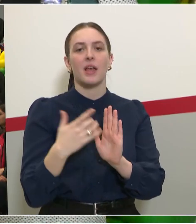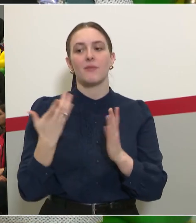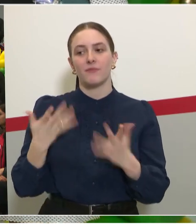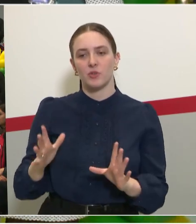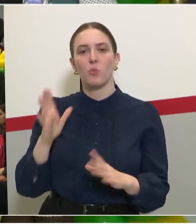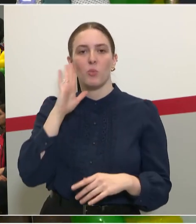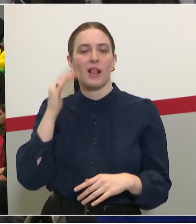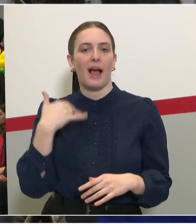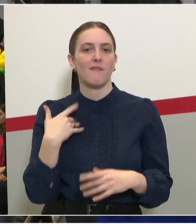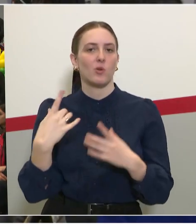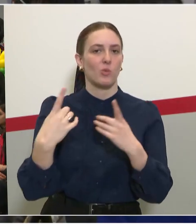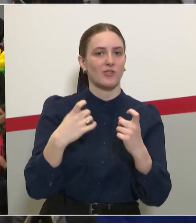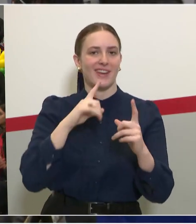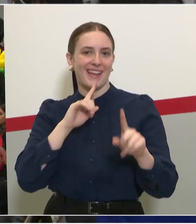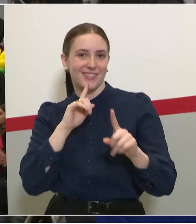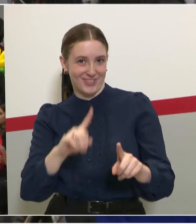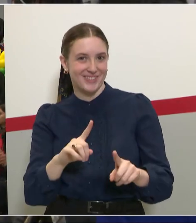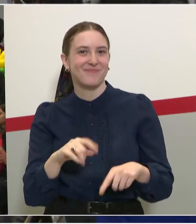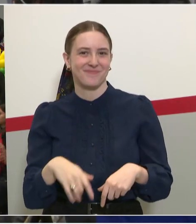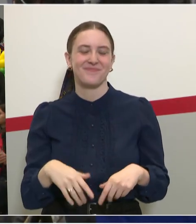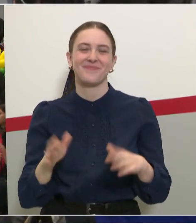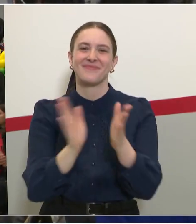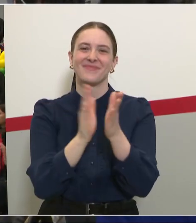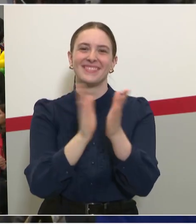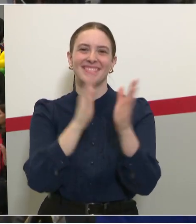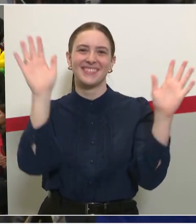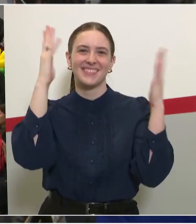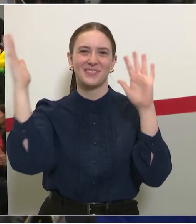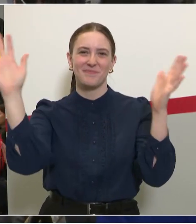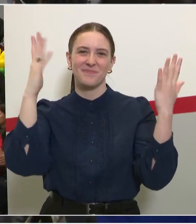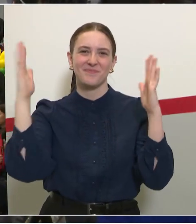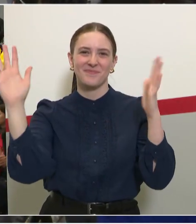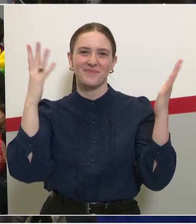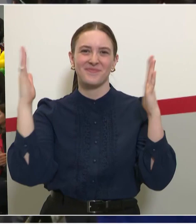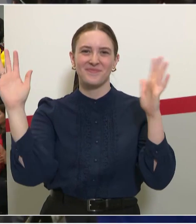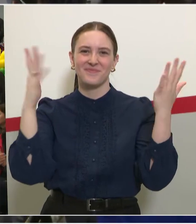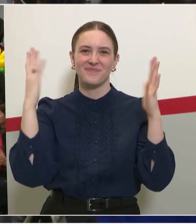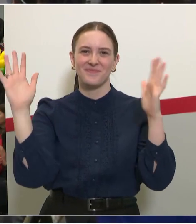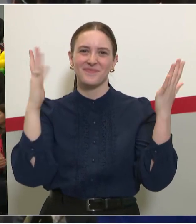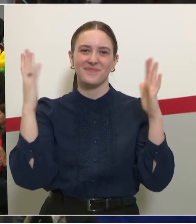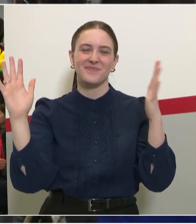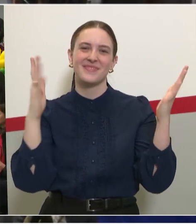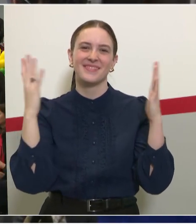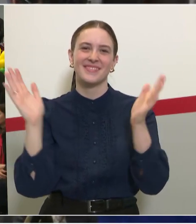questions. Thank you, Mary. Thank you.